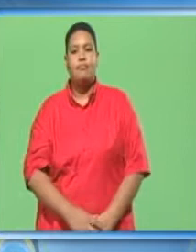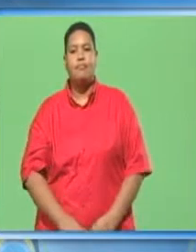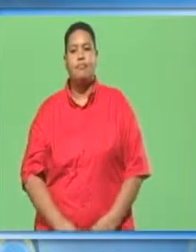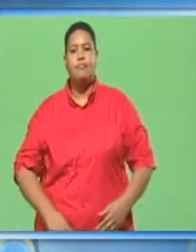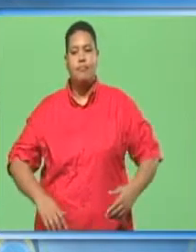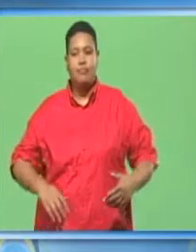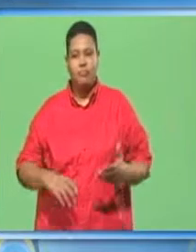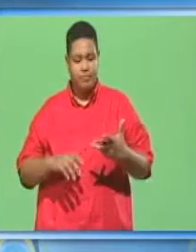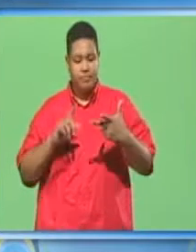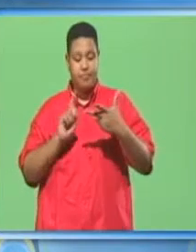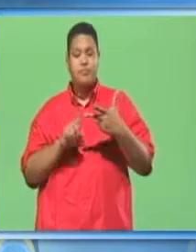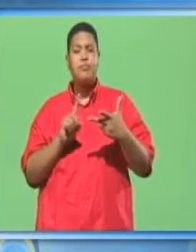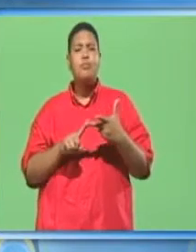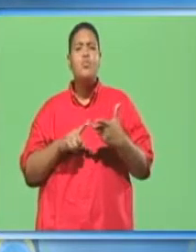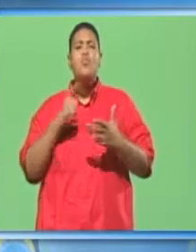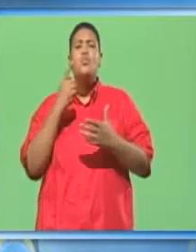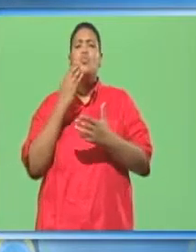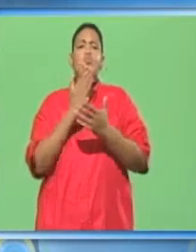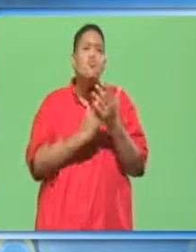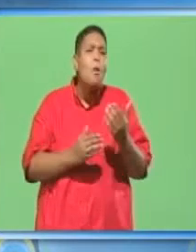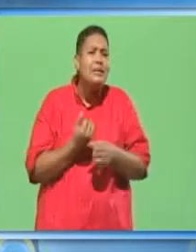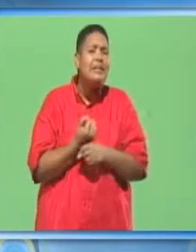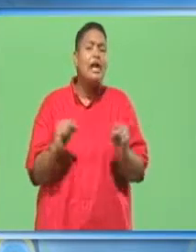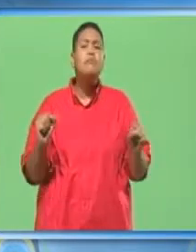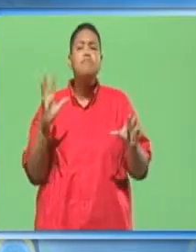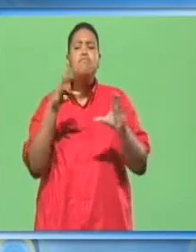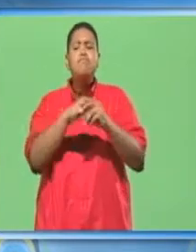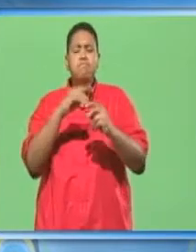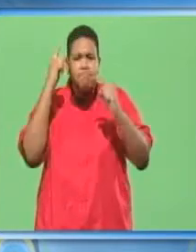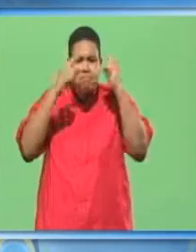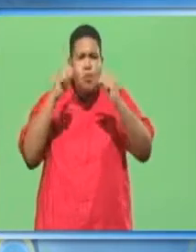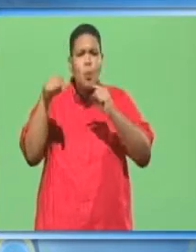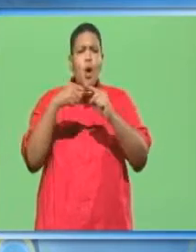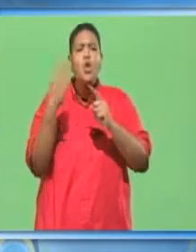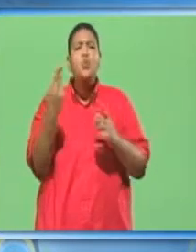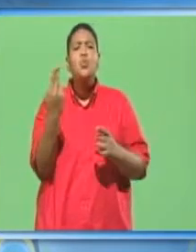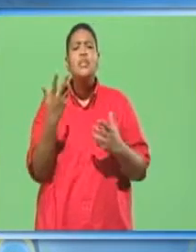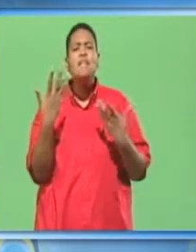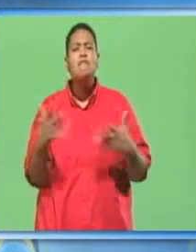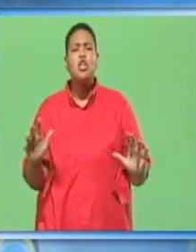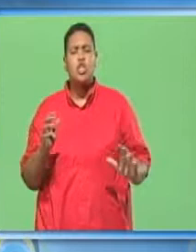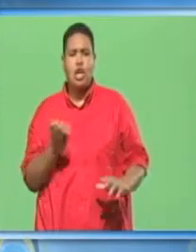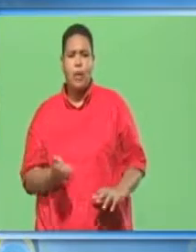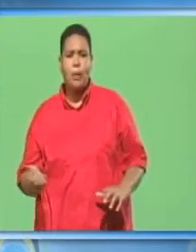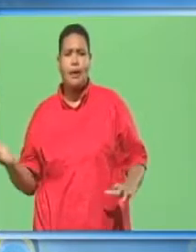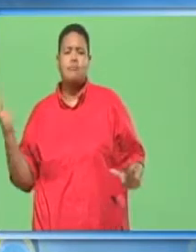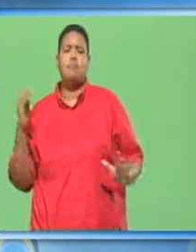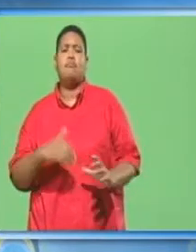3. What are some of the safety factors to consider when using finishing tools?